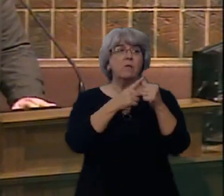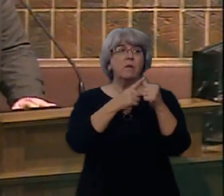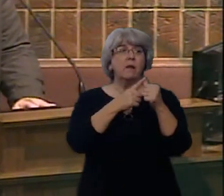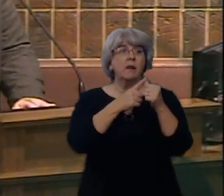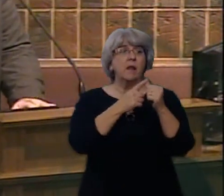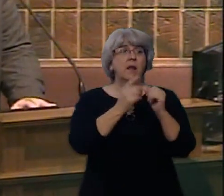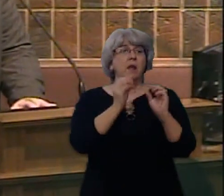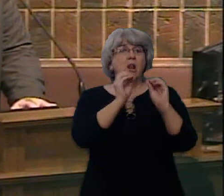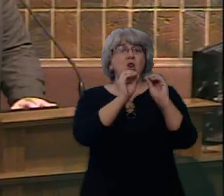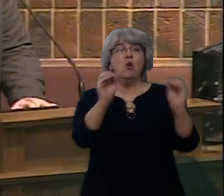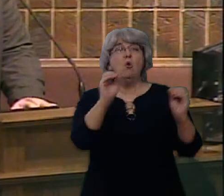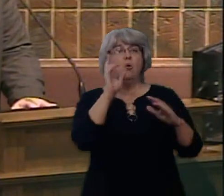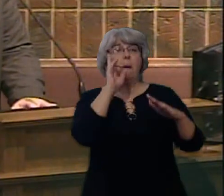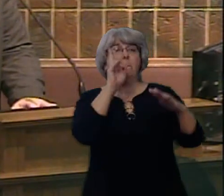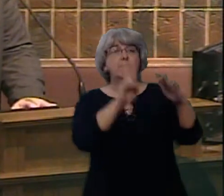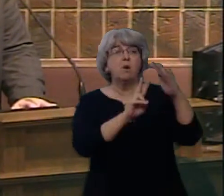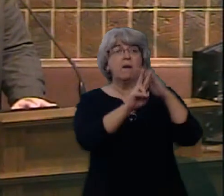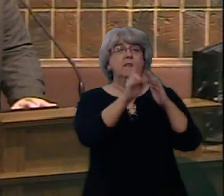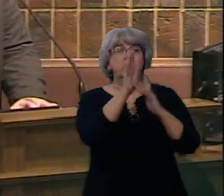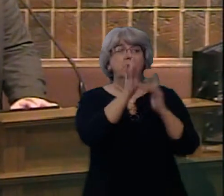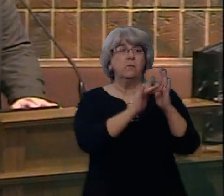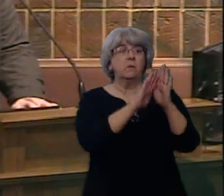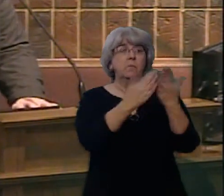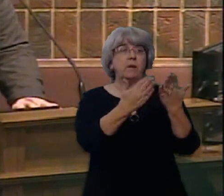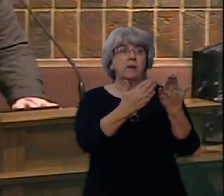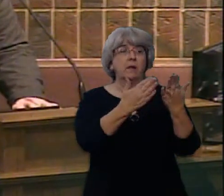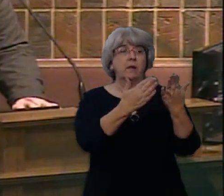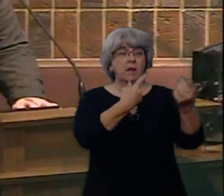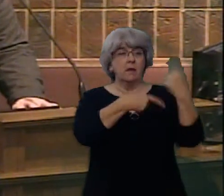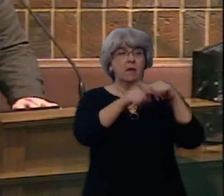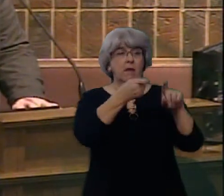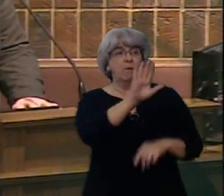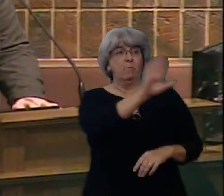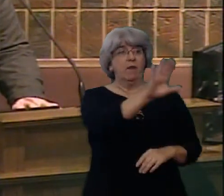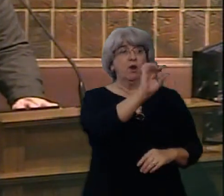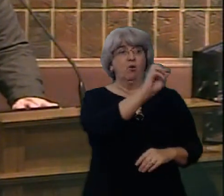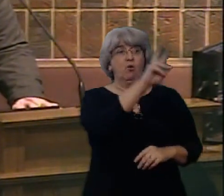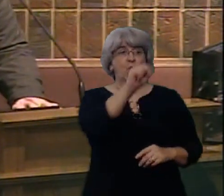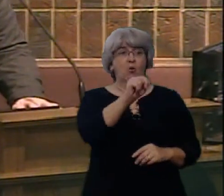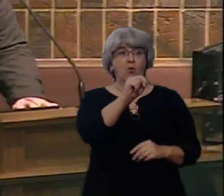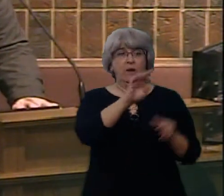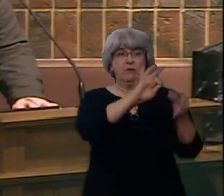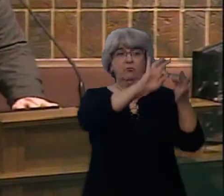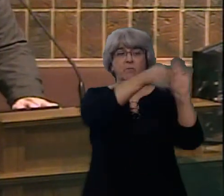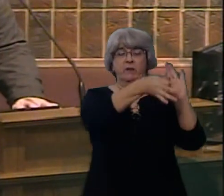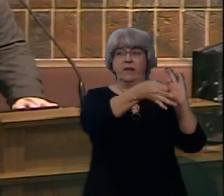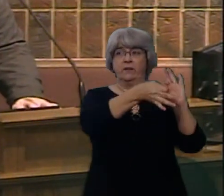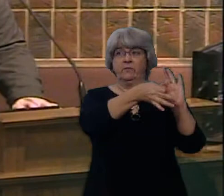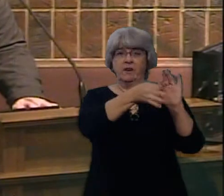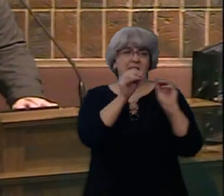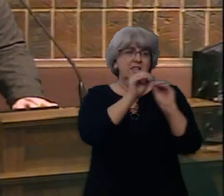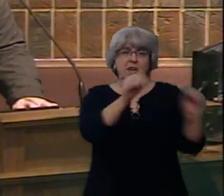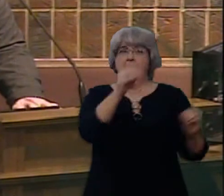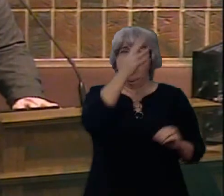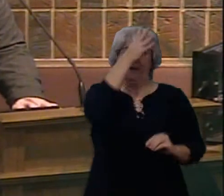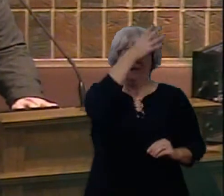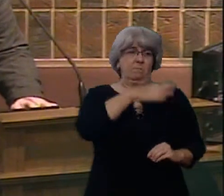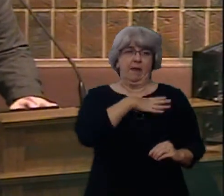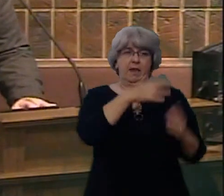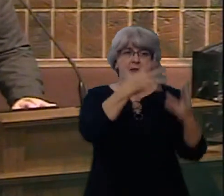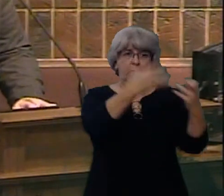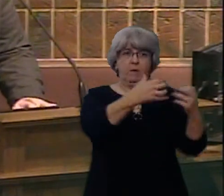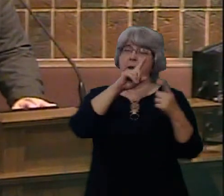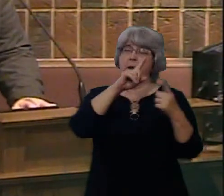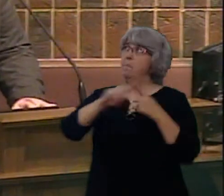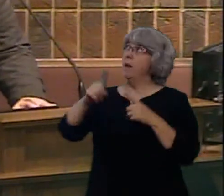from someone's own interpretation. For no prophecy was ever produced by the will of man, but men spoke from God as they were